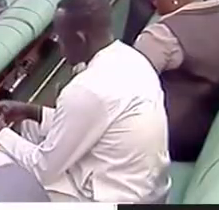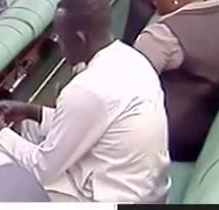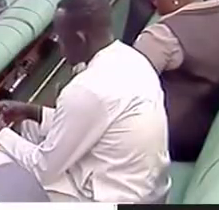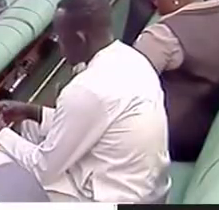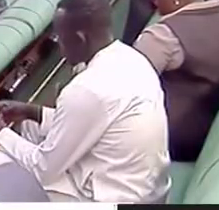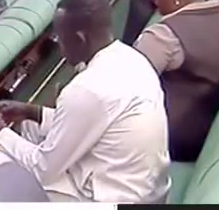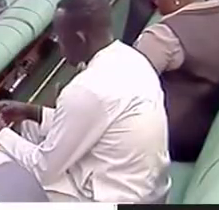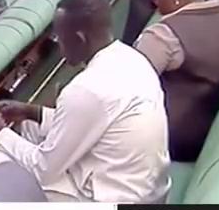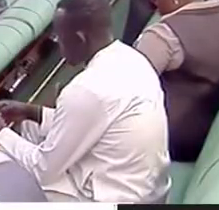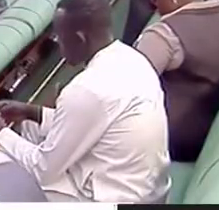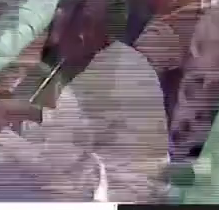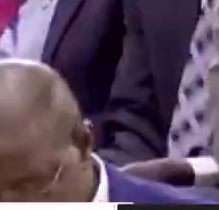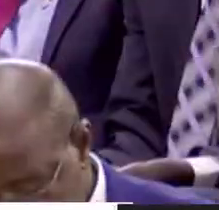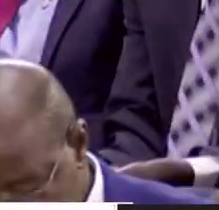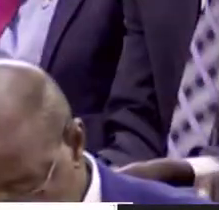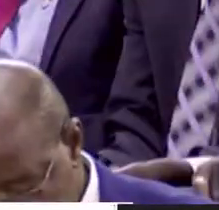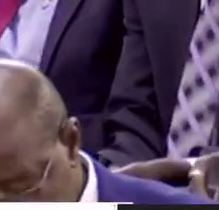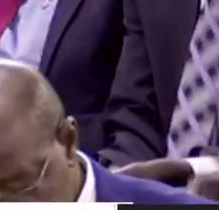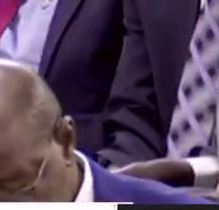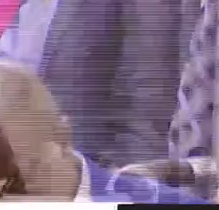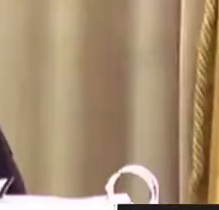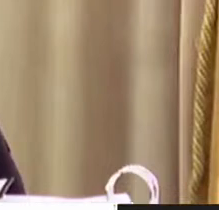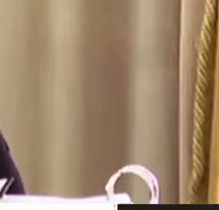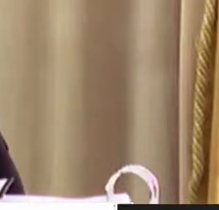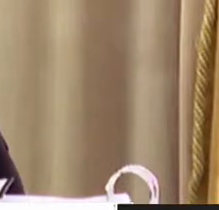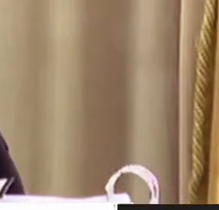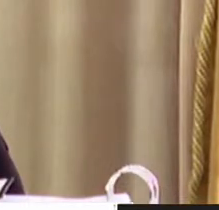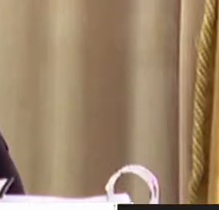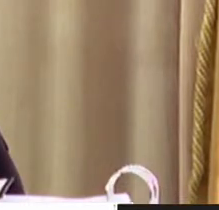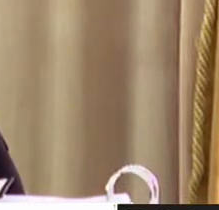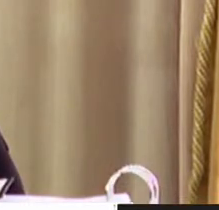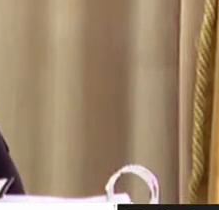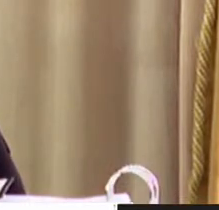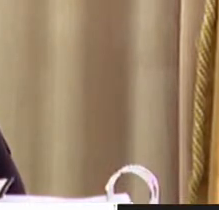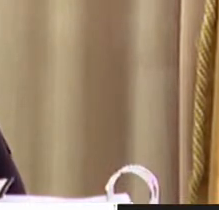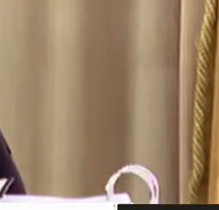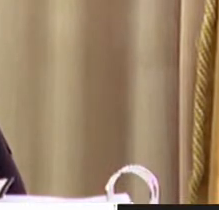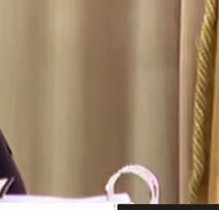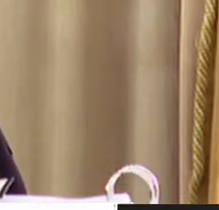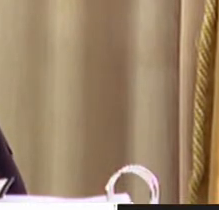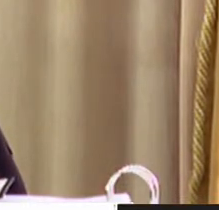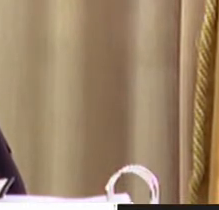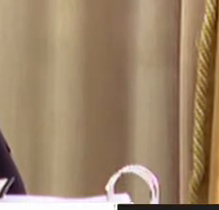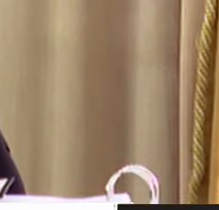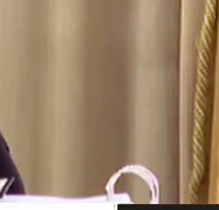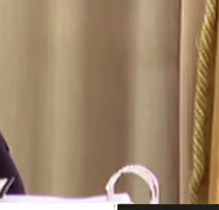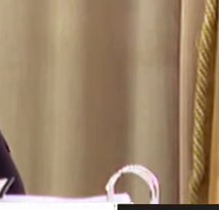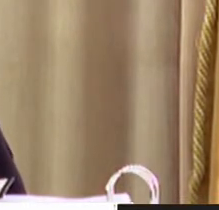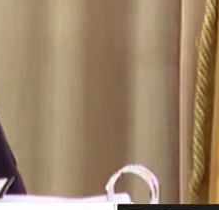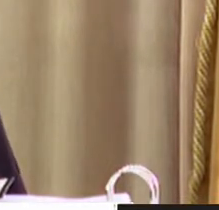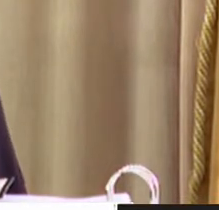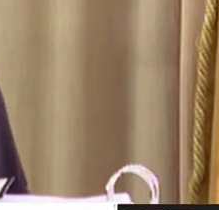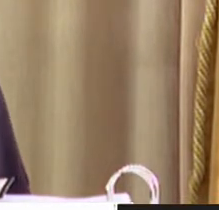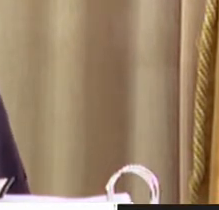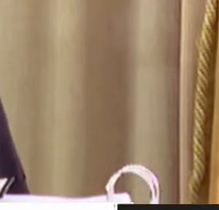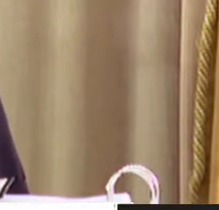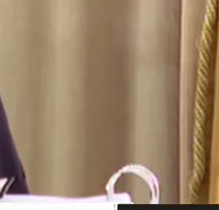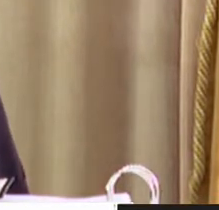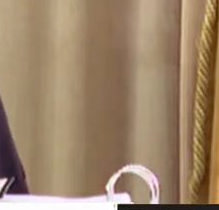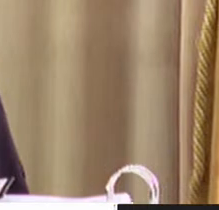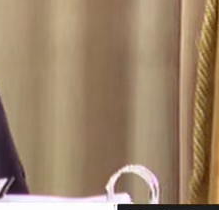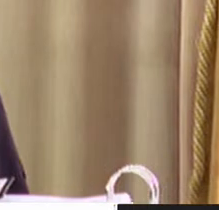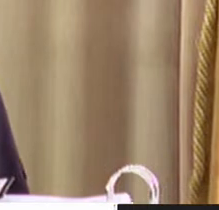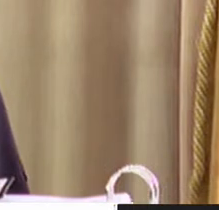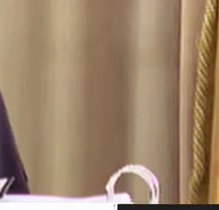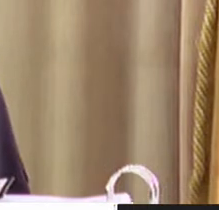we wanted ready first is Nambole to host the games, and then the other ones. I already have